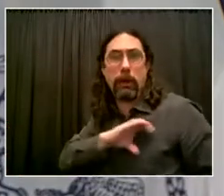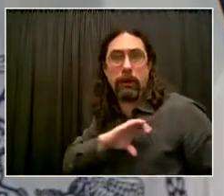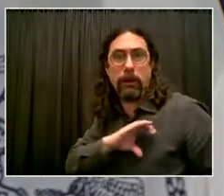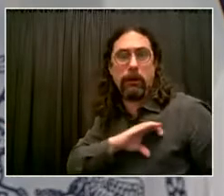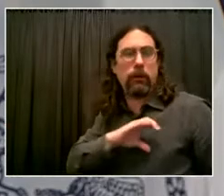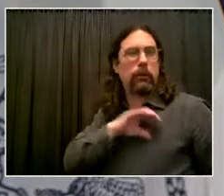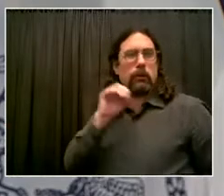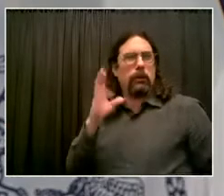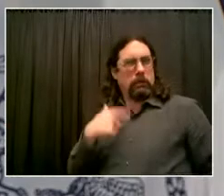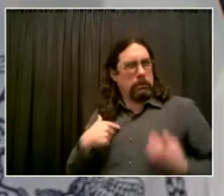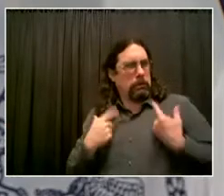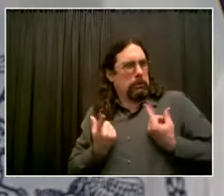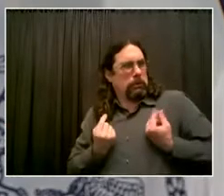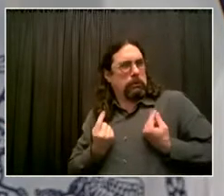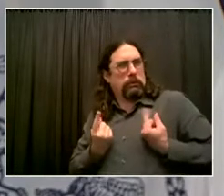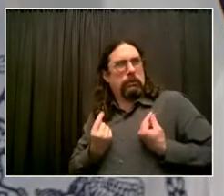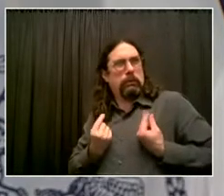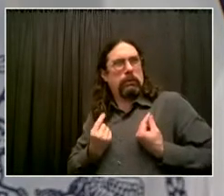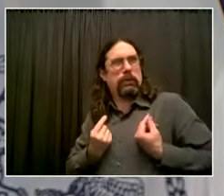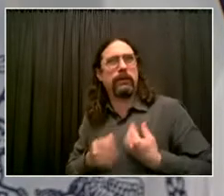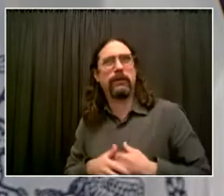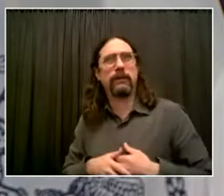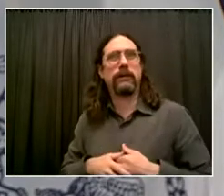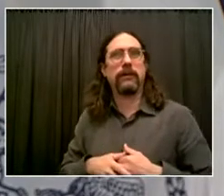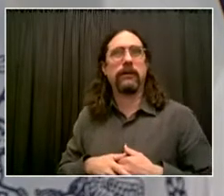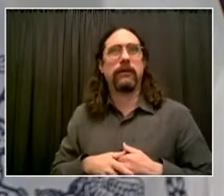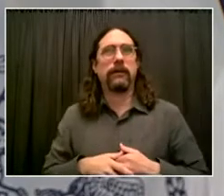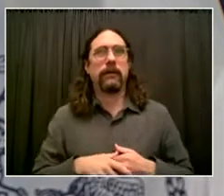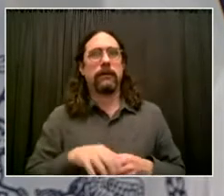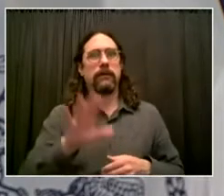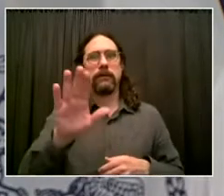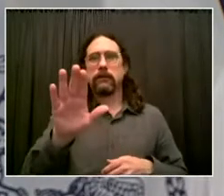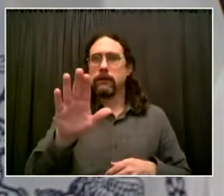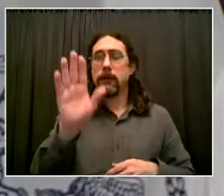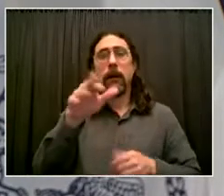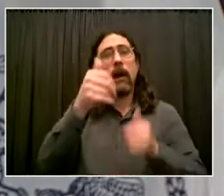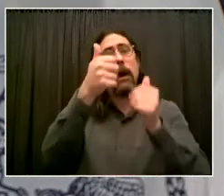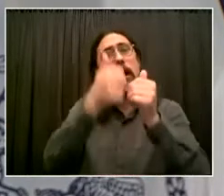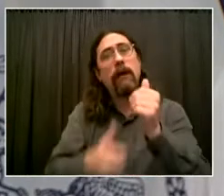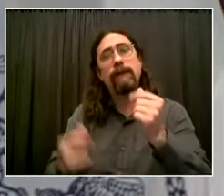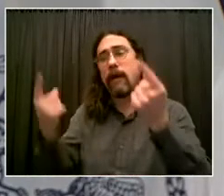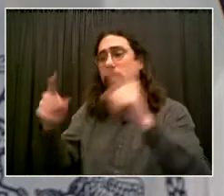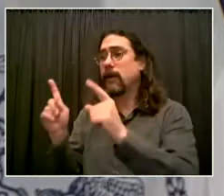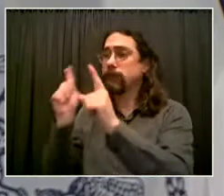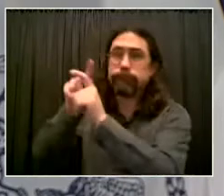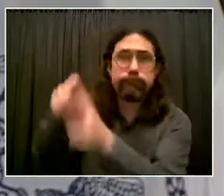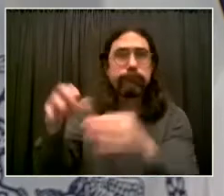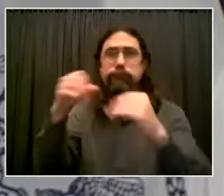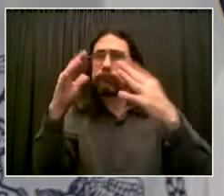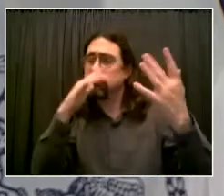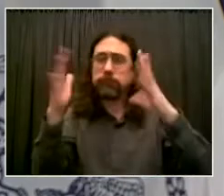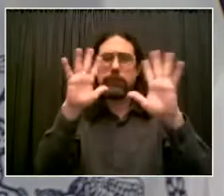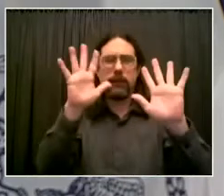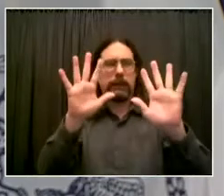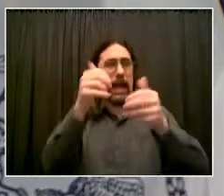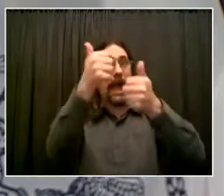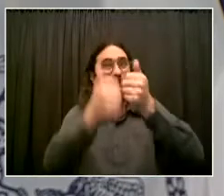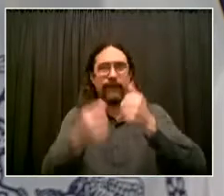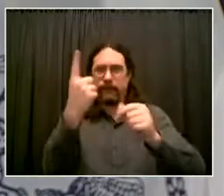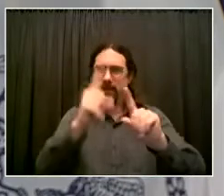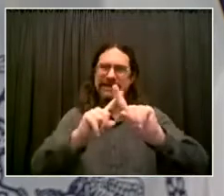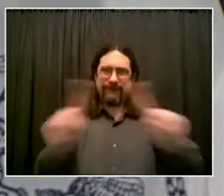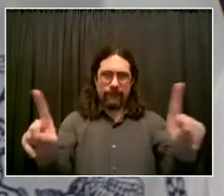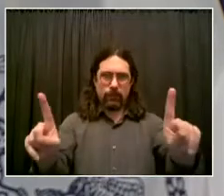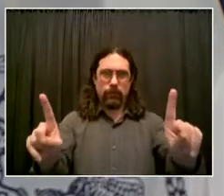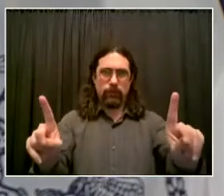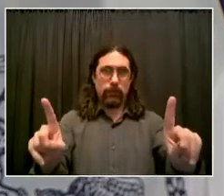would say people should approach a situation like that carefully because we want everyone to be protected.